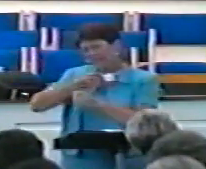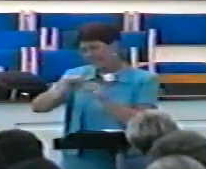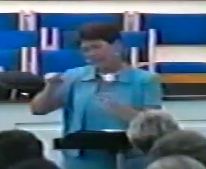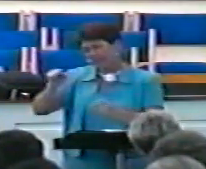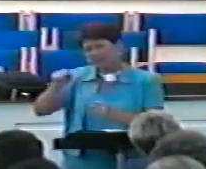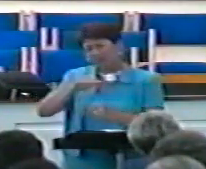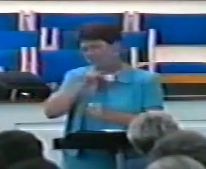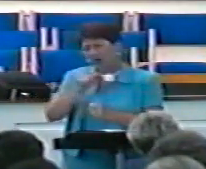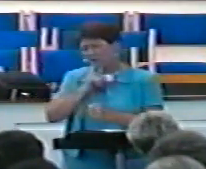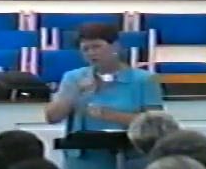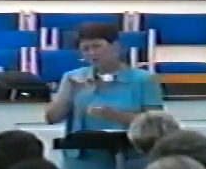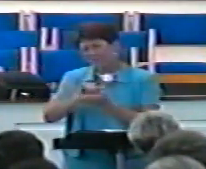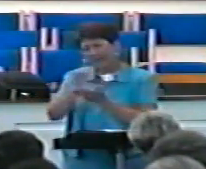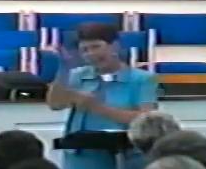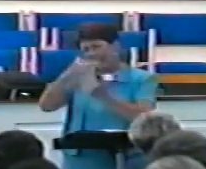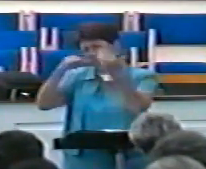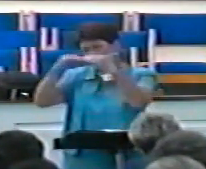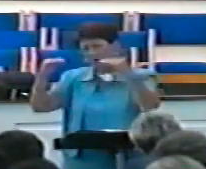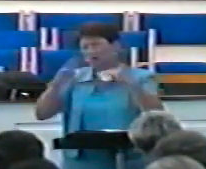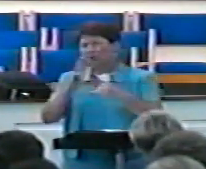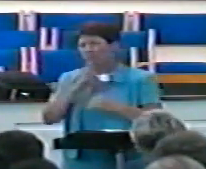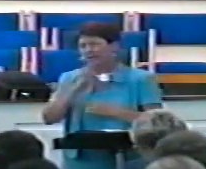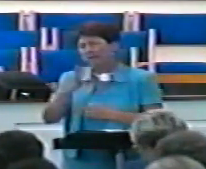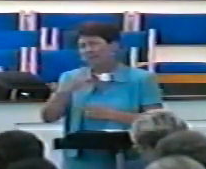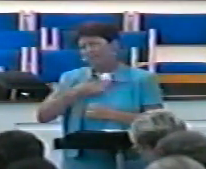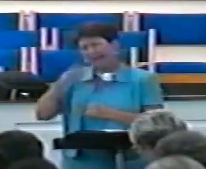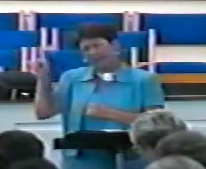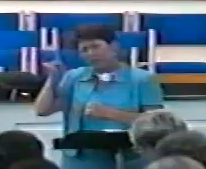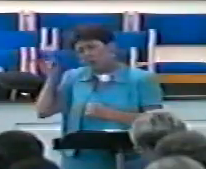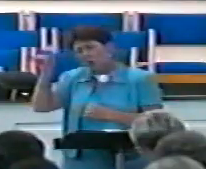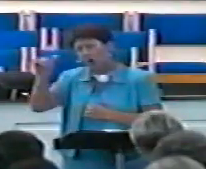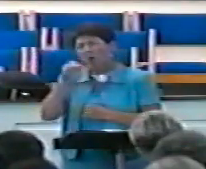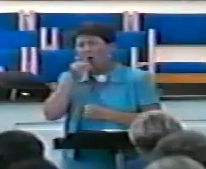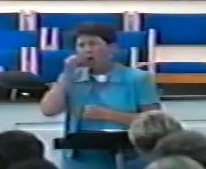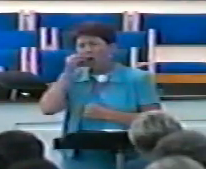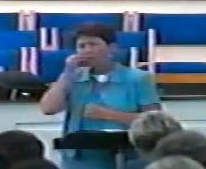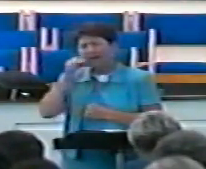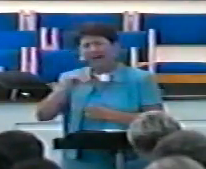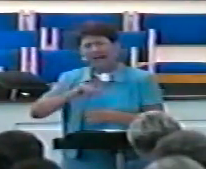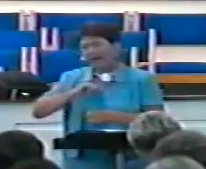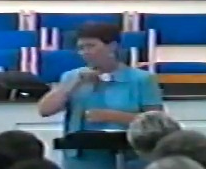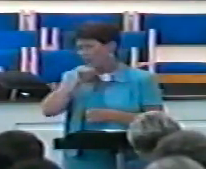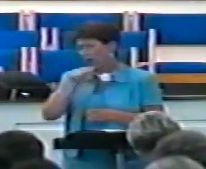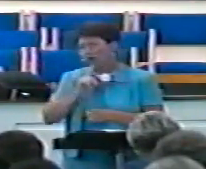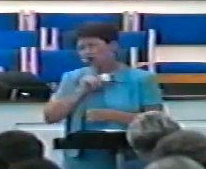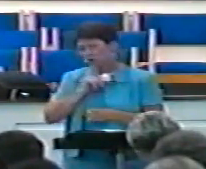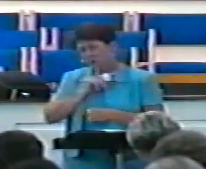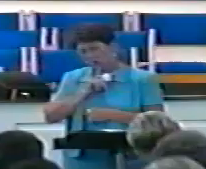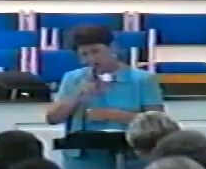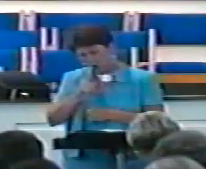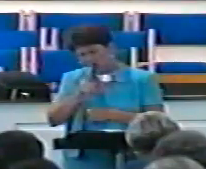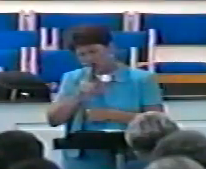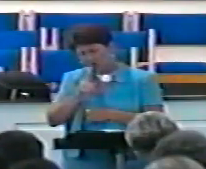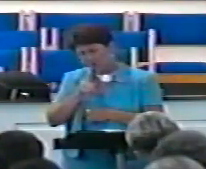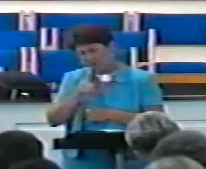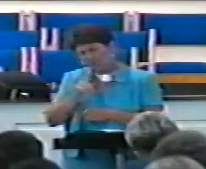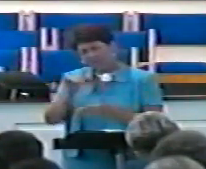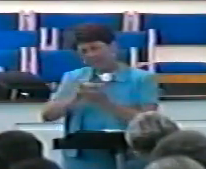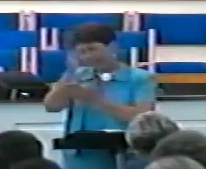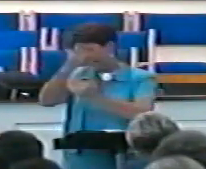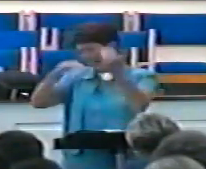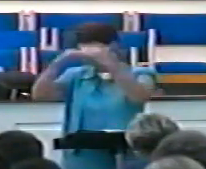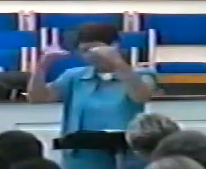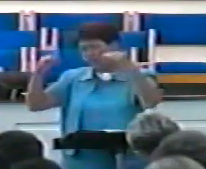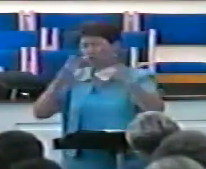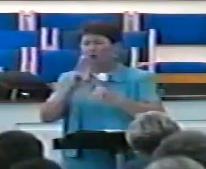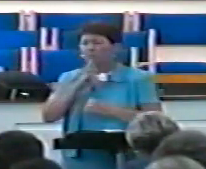friend this morning and pray for me. I'm not sure if I were to die that I'd go to be with the Lord in heaven, and I'm interested enough in my soul, and